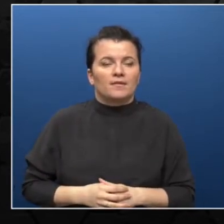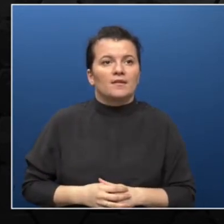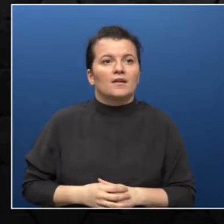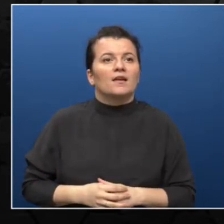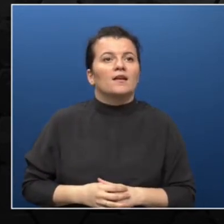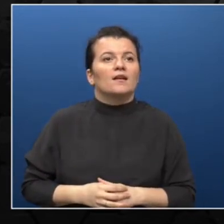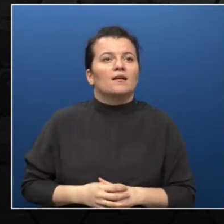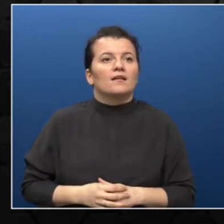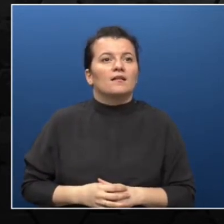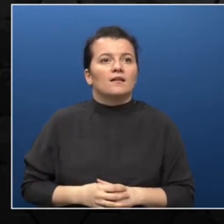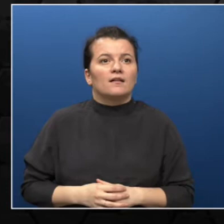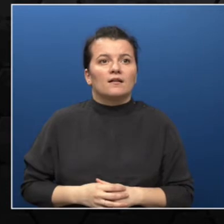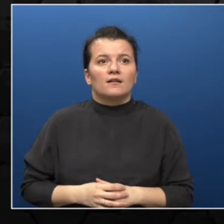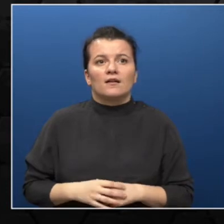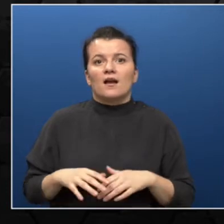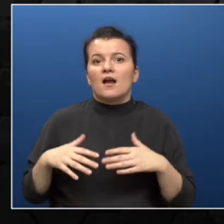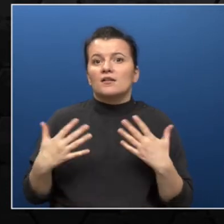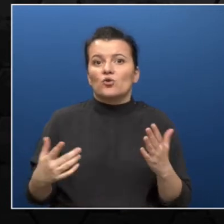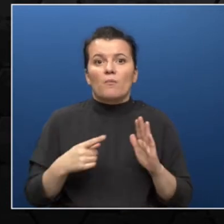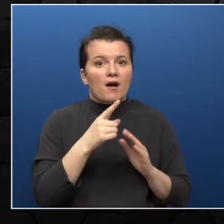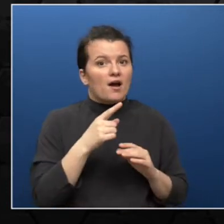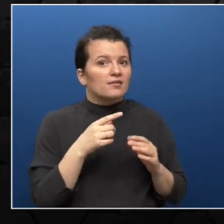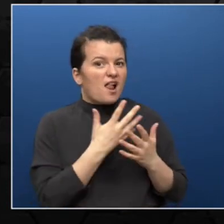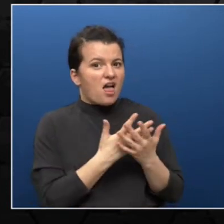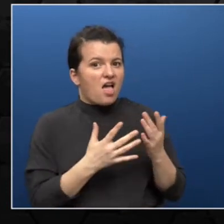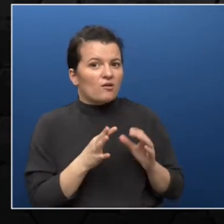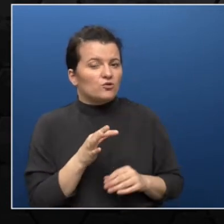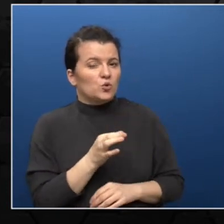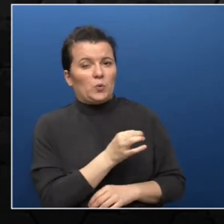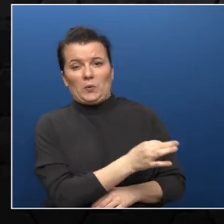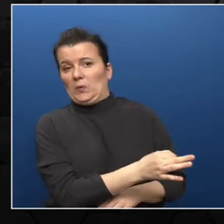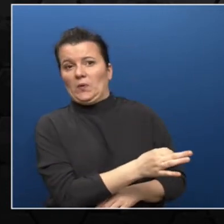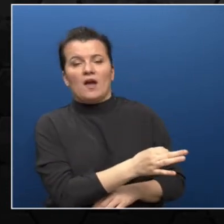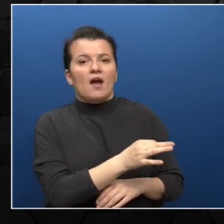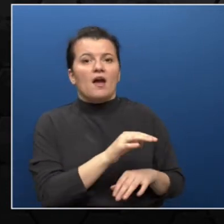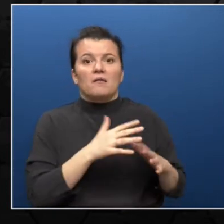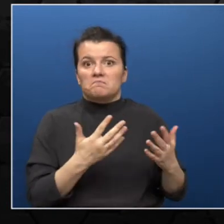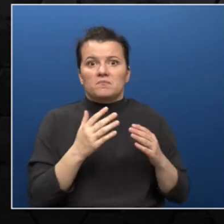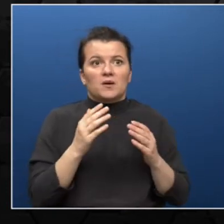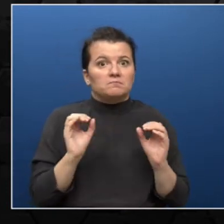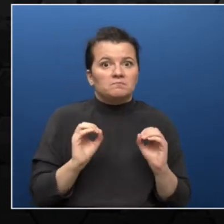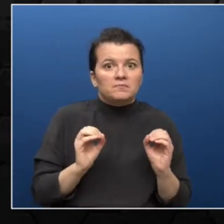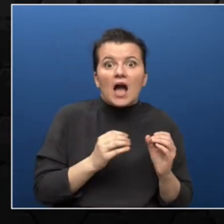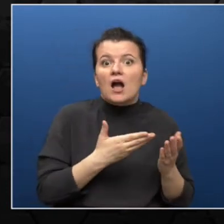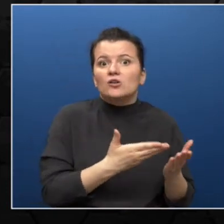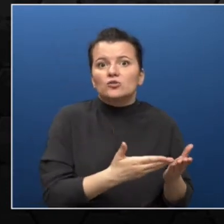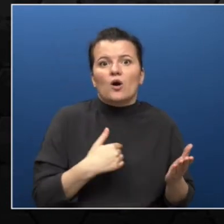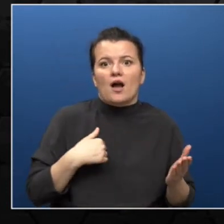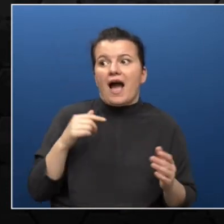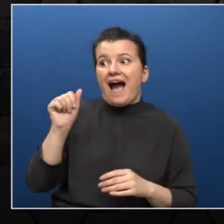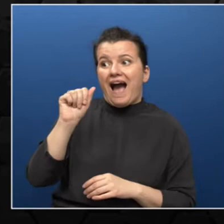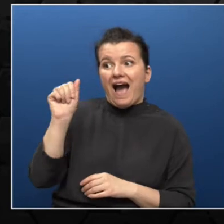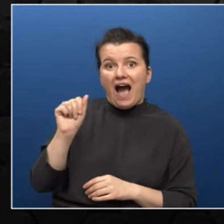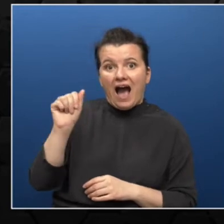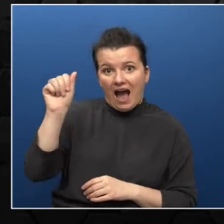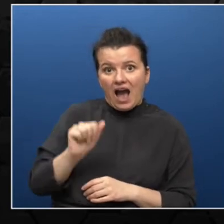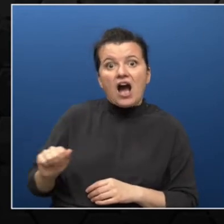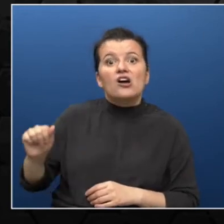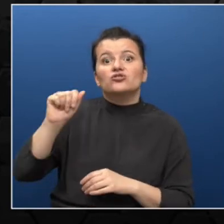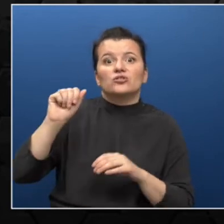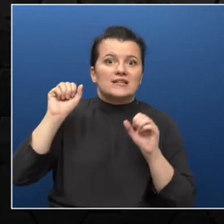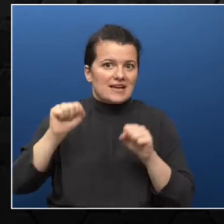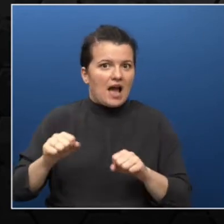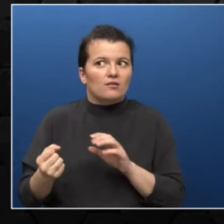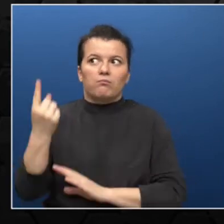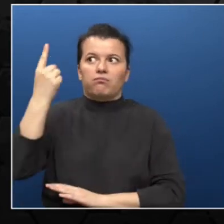write it from scratch, we usually don't include that in our code. So that is something that Azure offers. So that's something that stands out, that